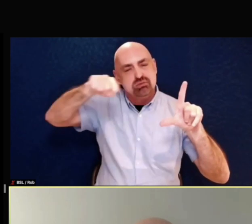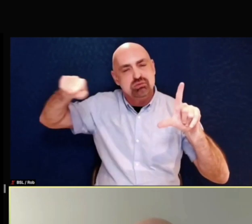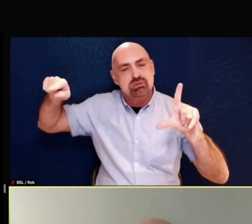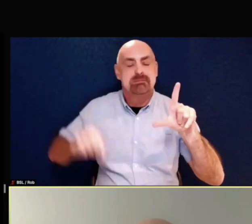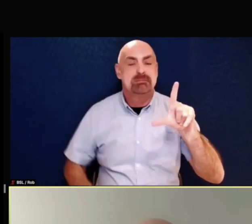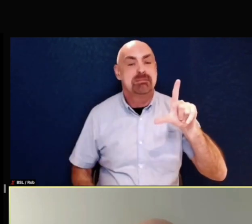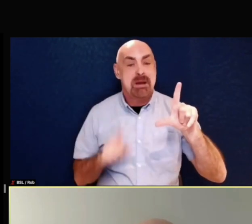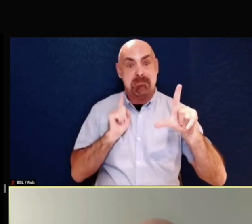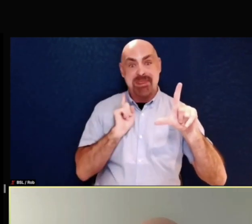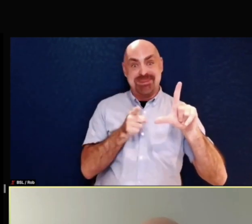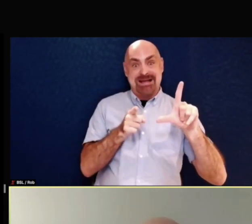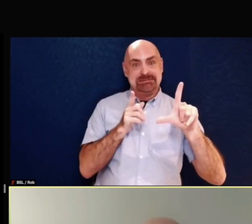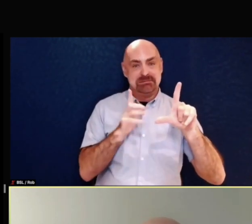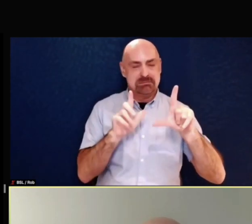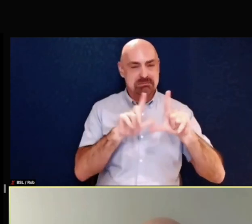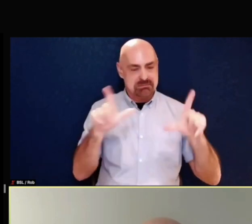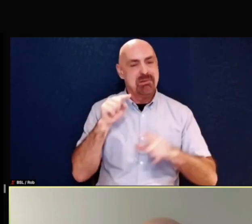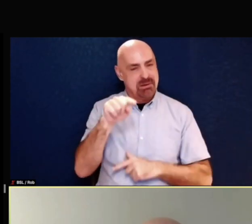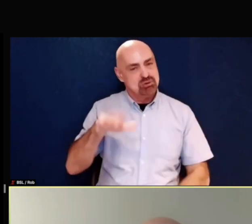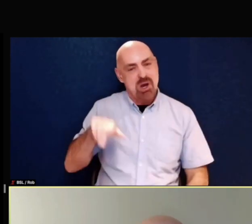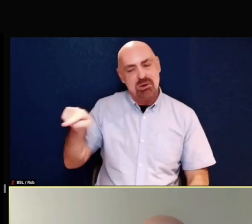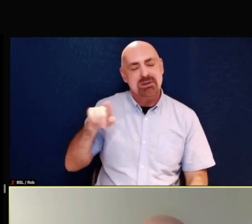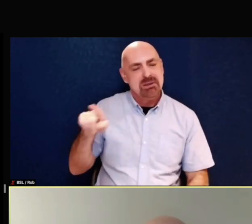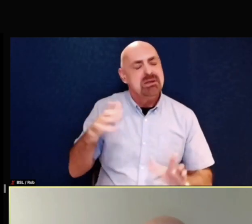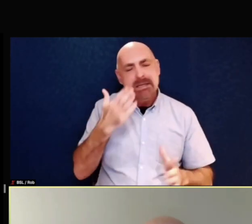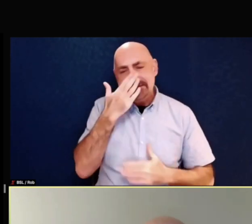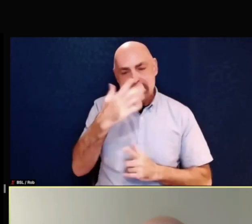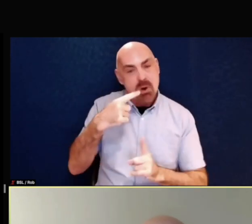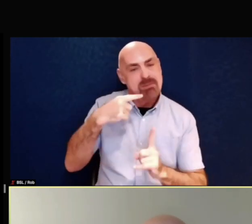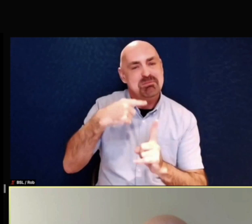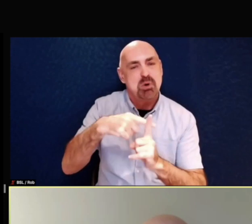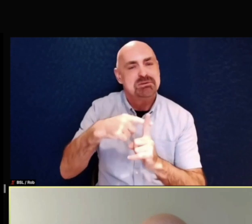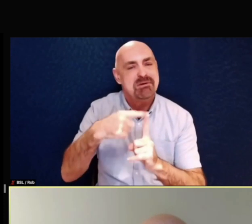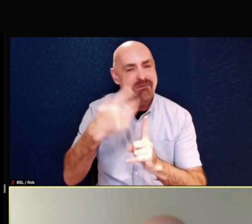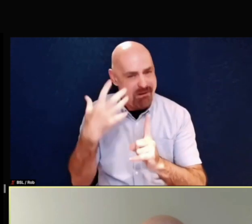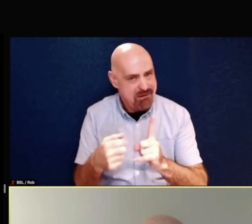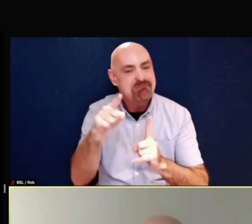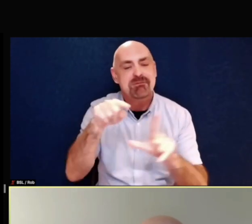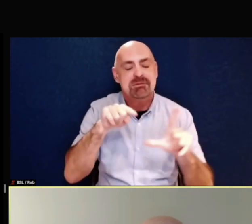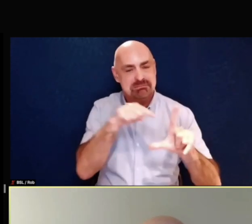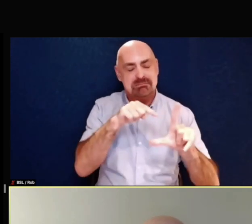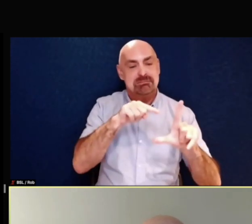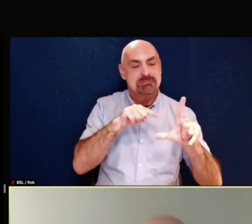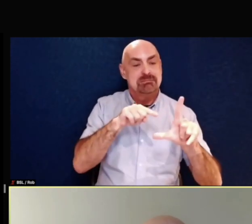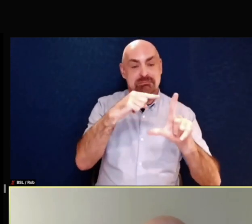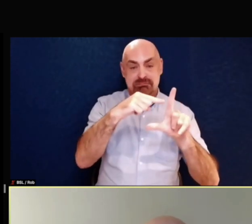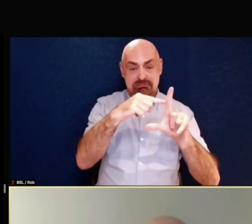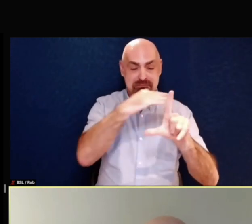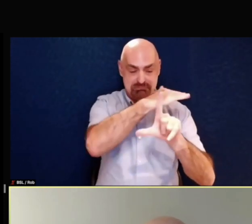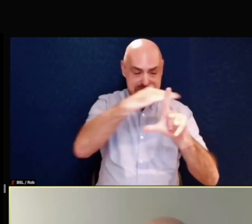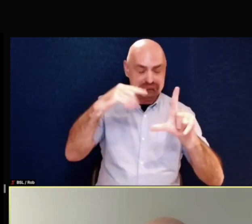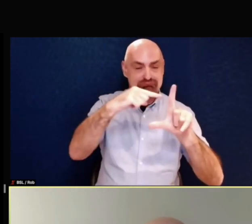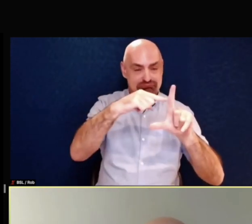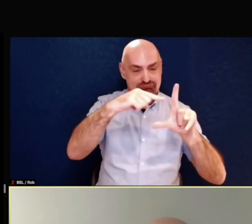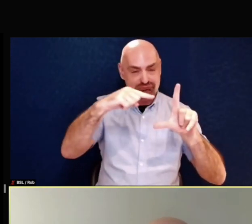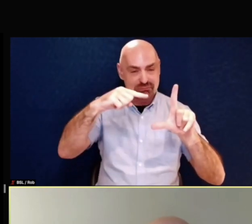And what I'm showing here is a child where some positive things have happened to this child. So they start in the middle, but